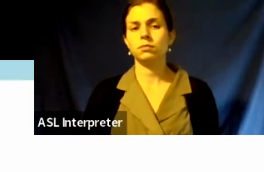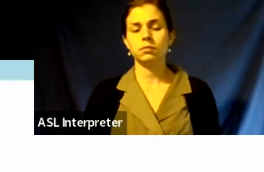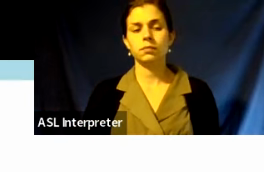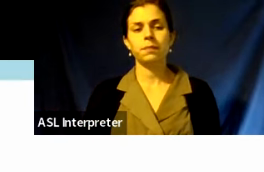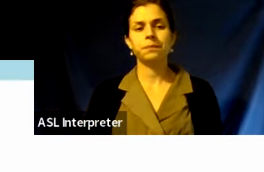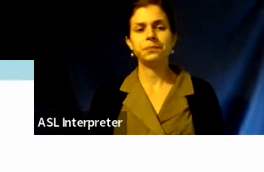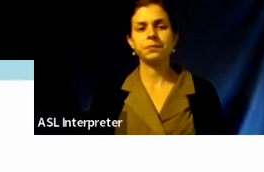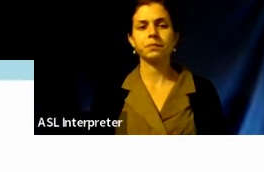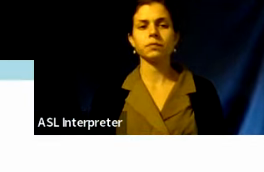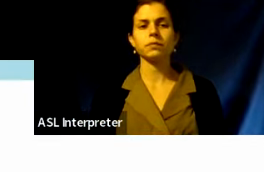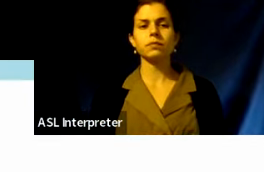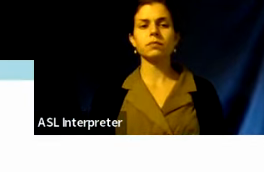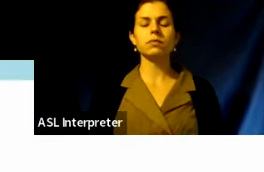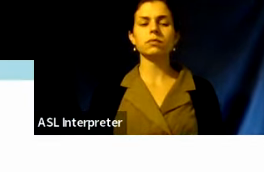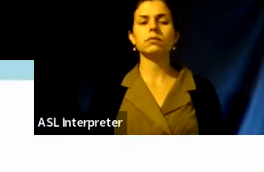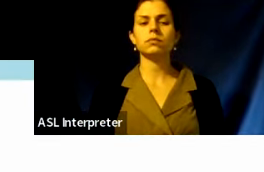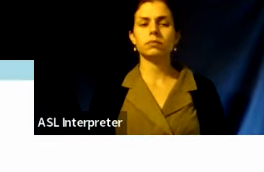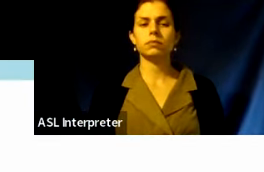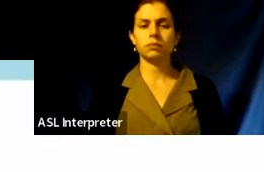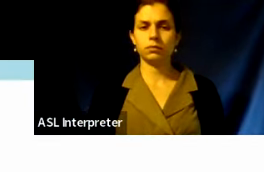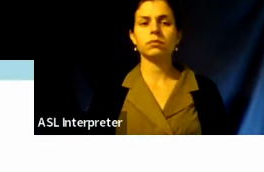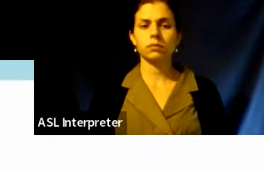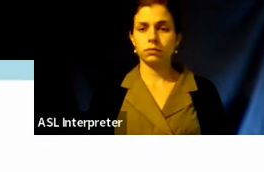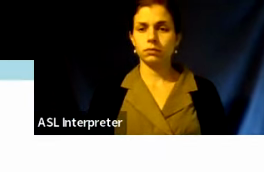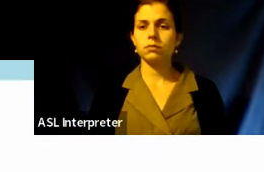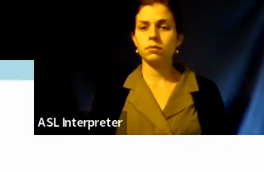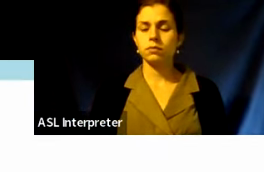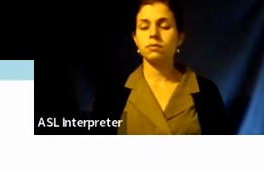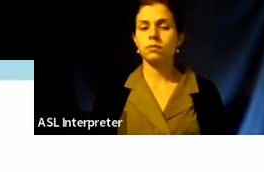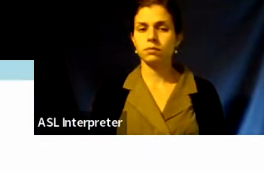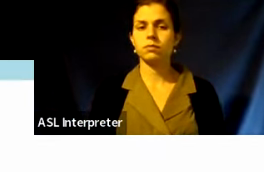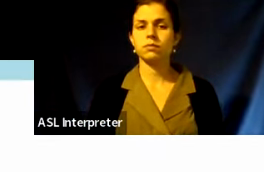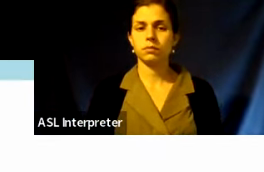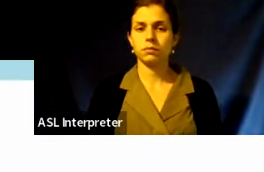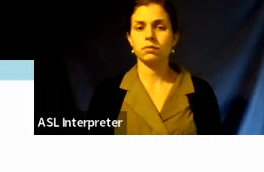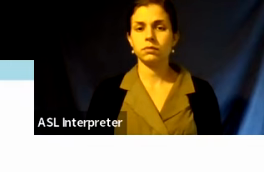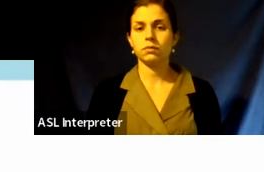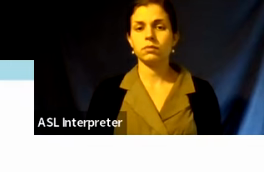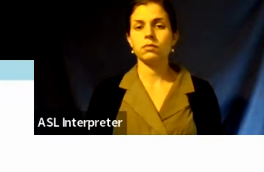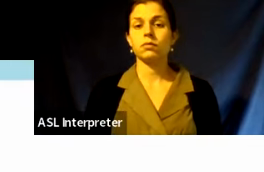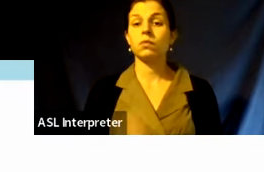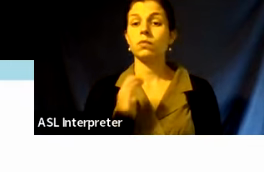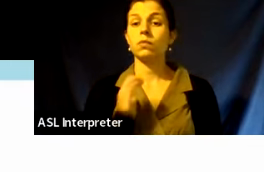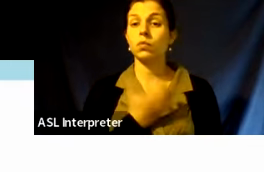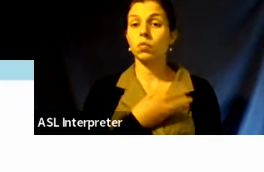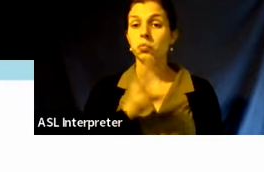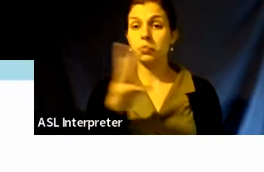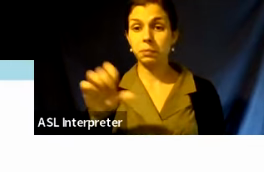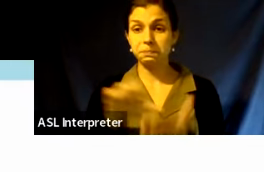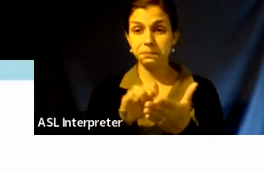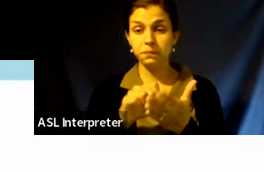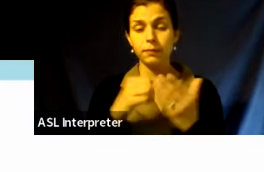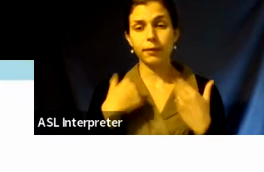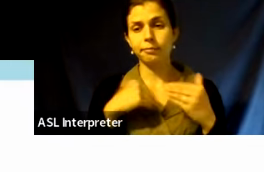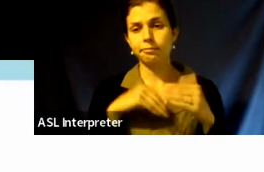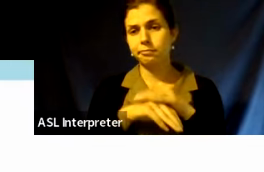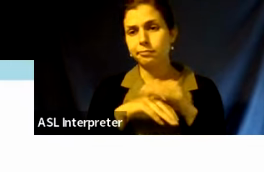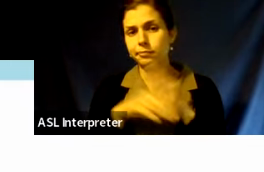We also have information available on our website by going to our Skyward Family Access page, which I'll show you here in a